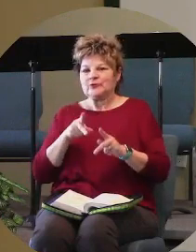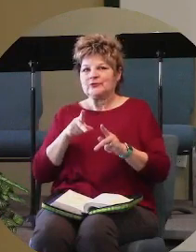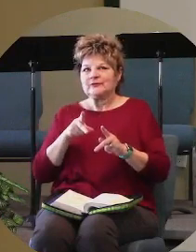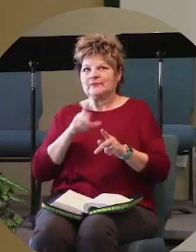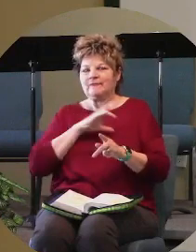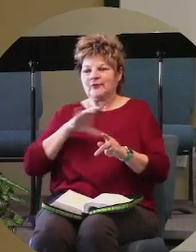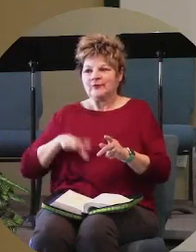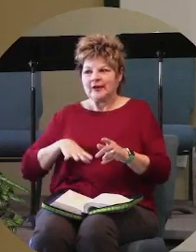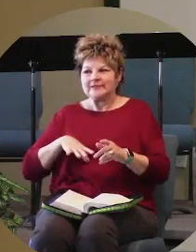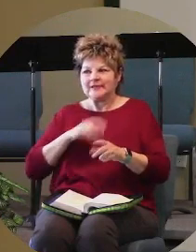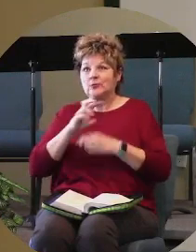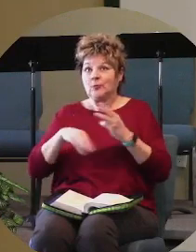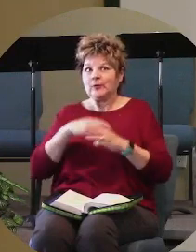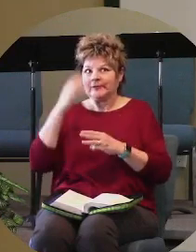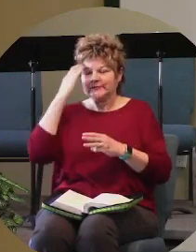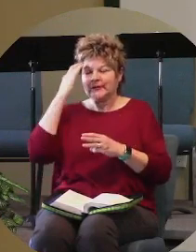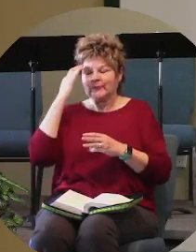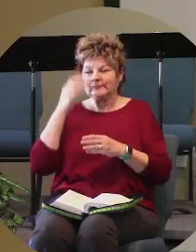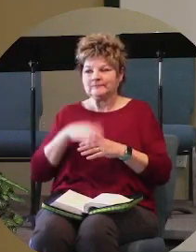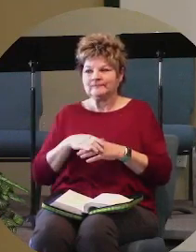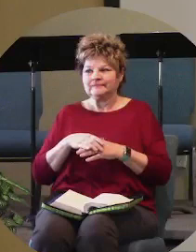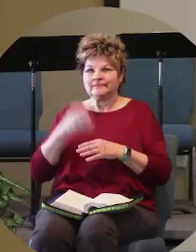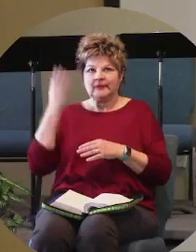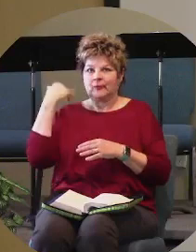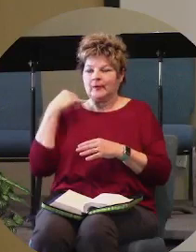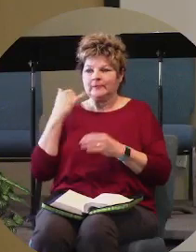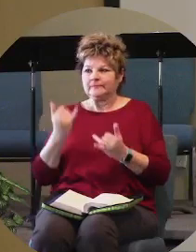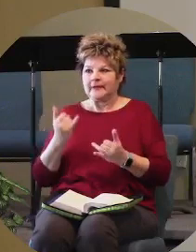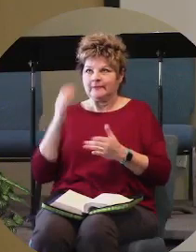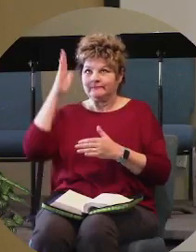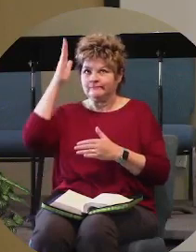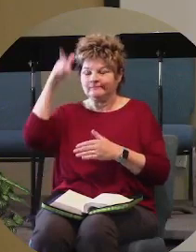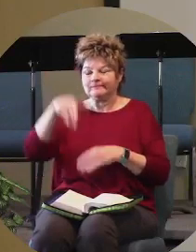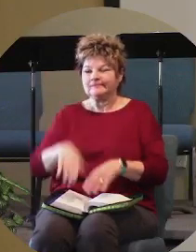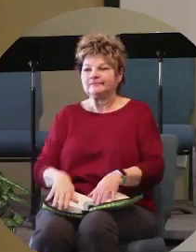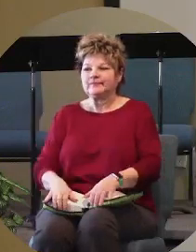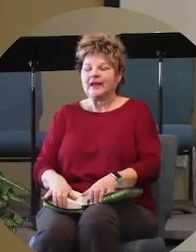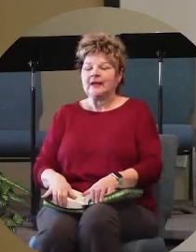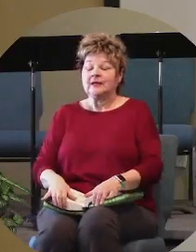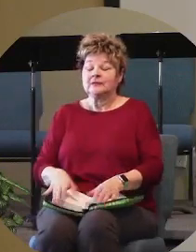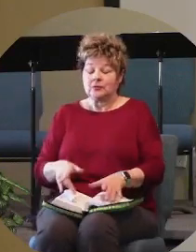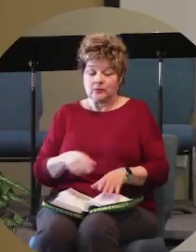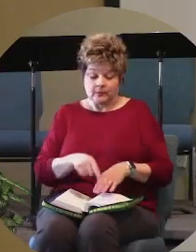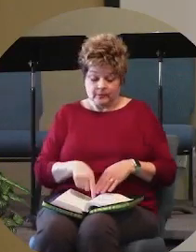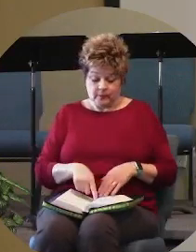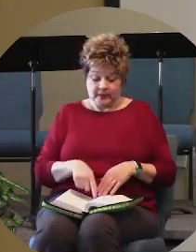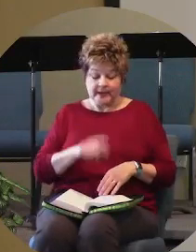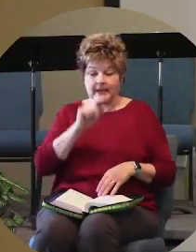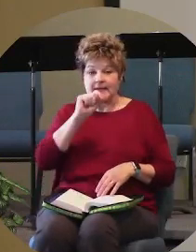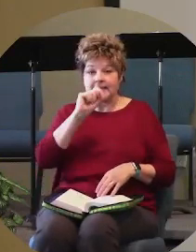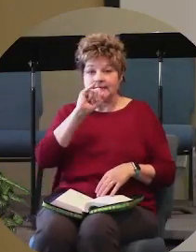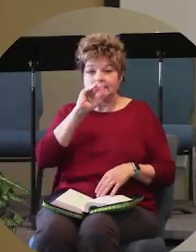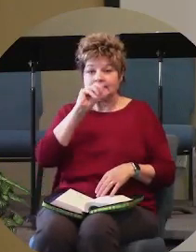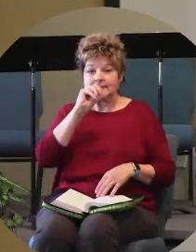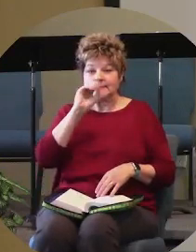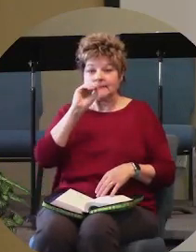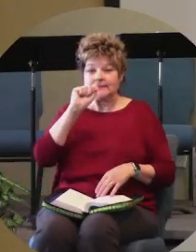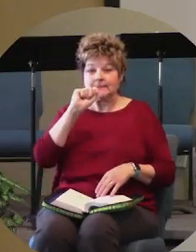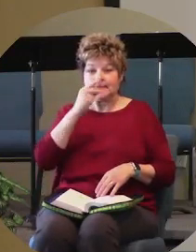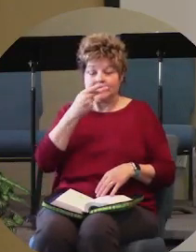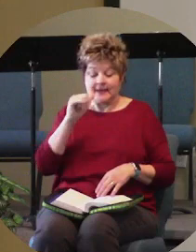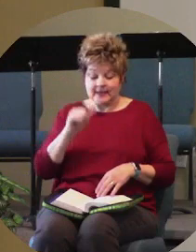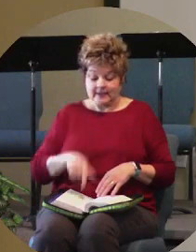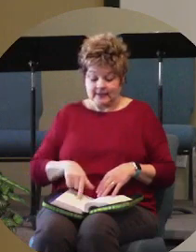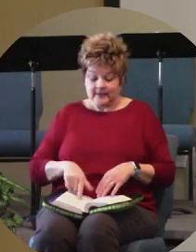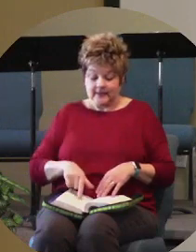ever known. And so when we look at Timothy is a pastoral letter, a